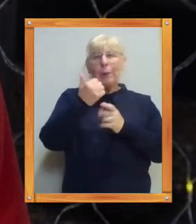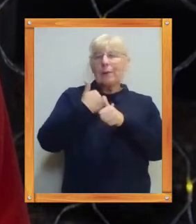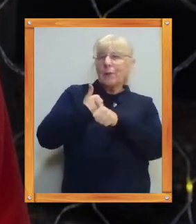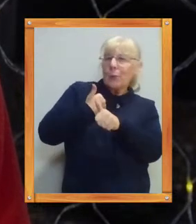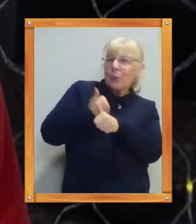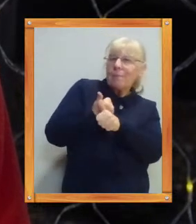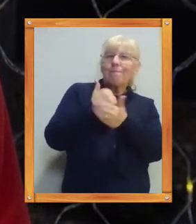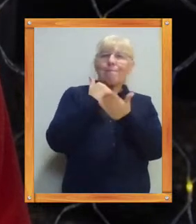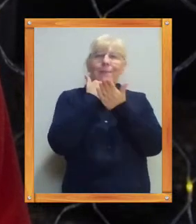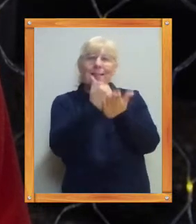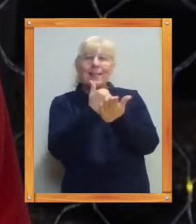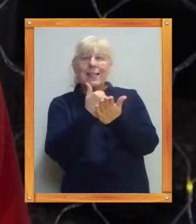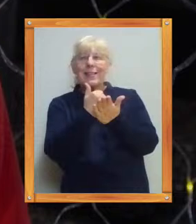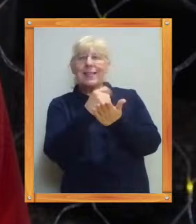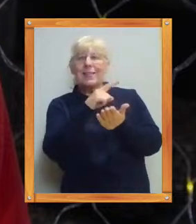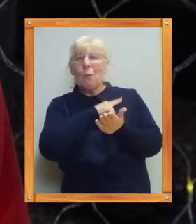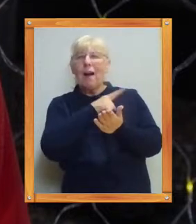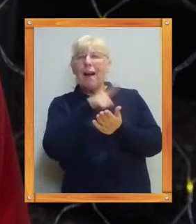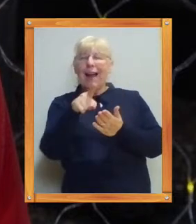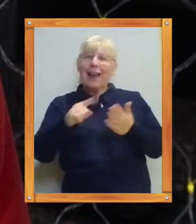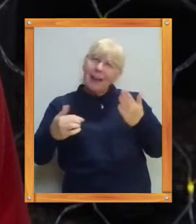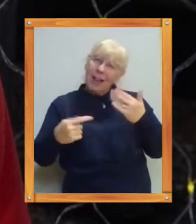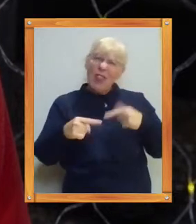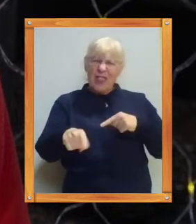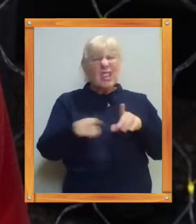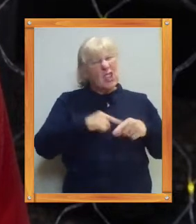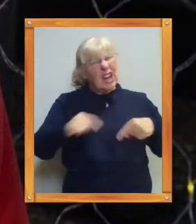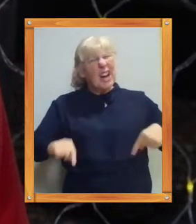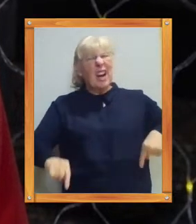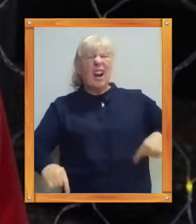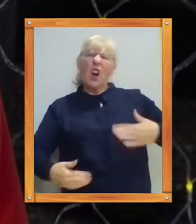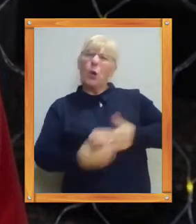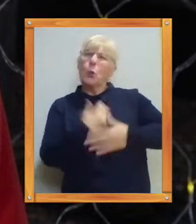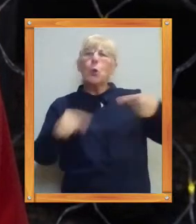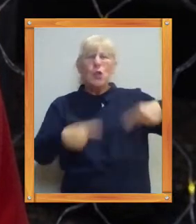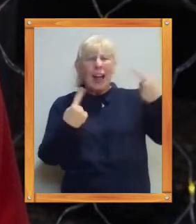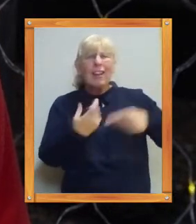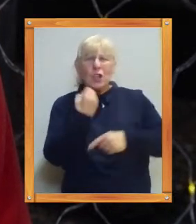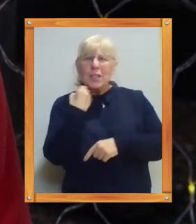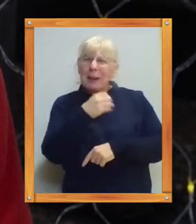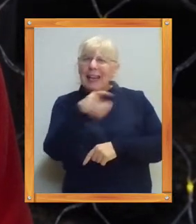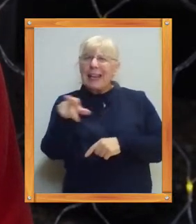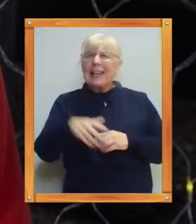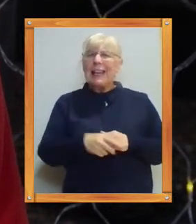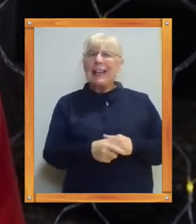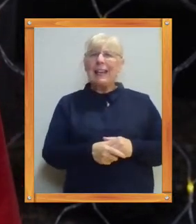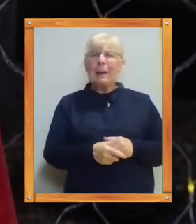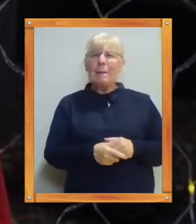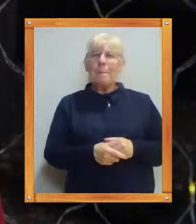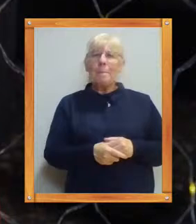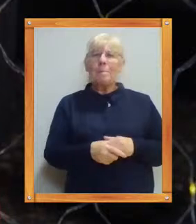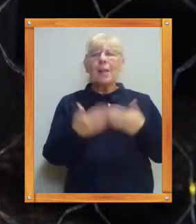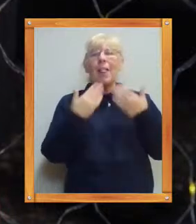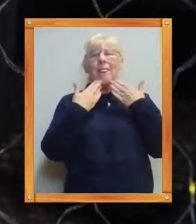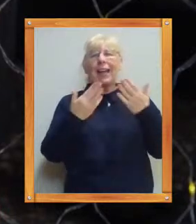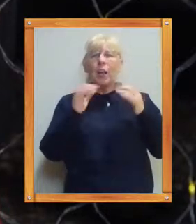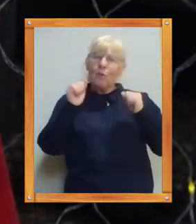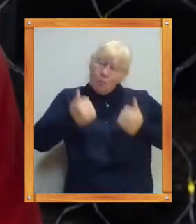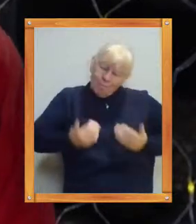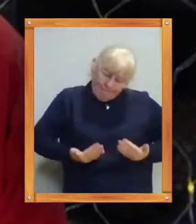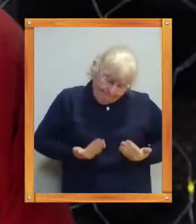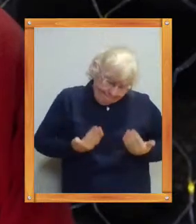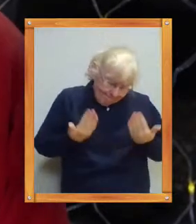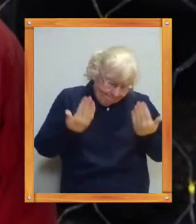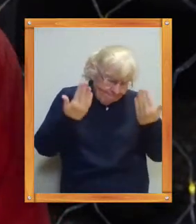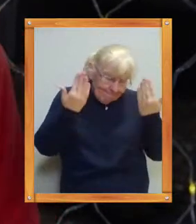new challenges this year. Thank you for your unwavering dedication and for giving so